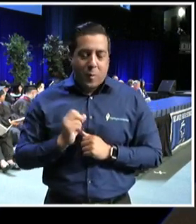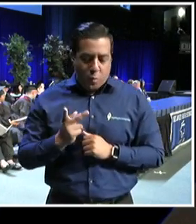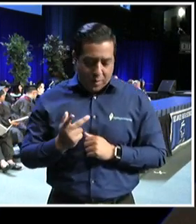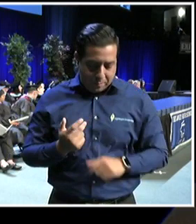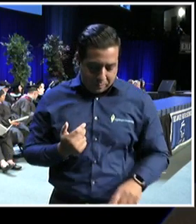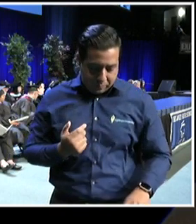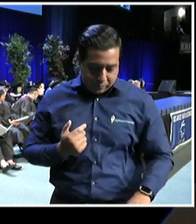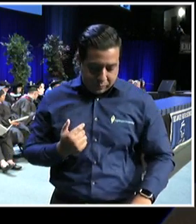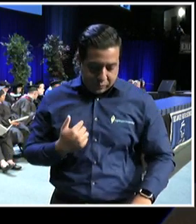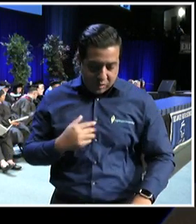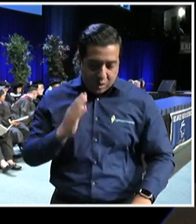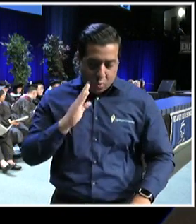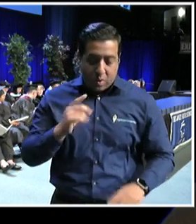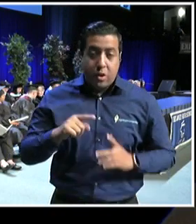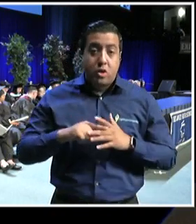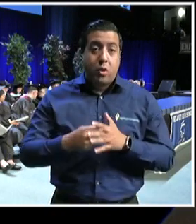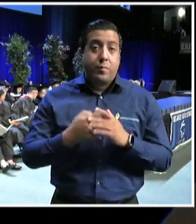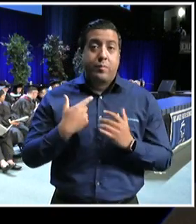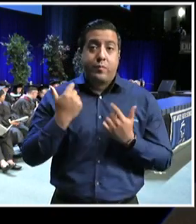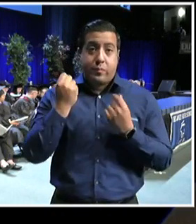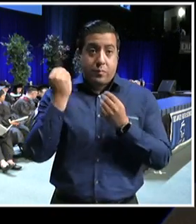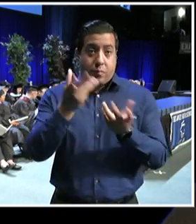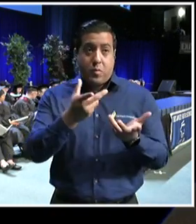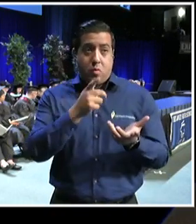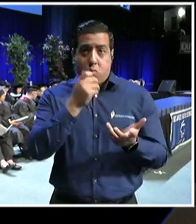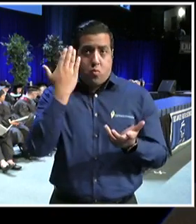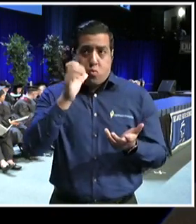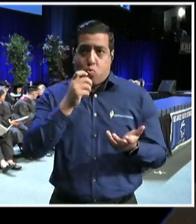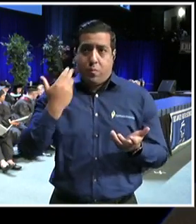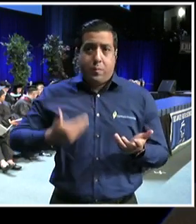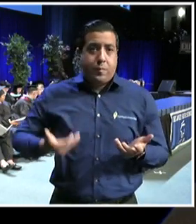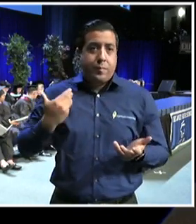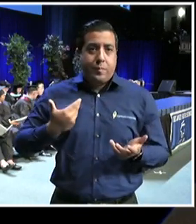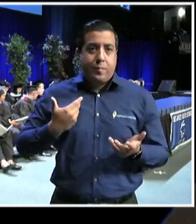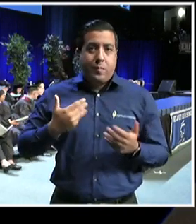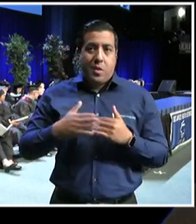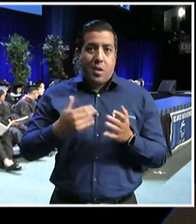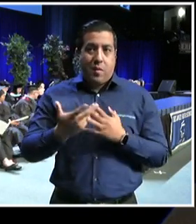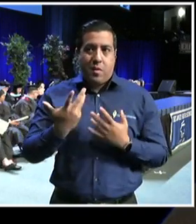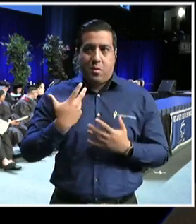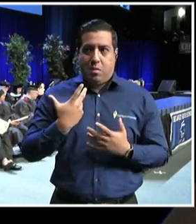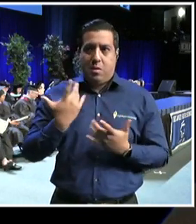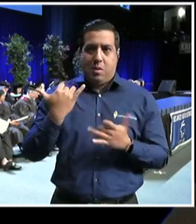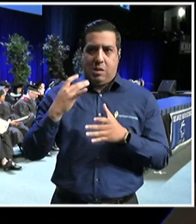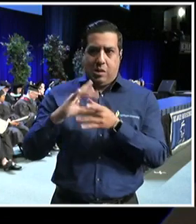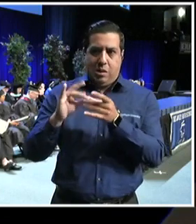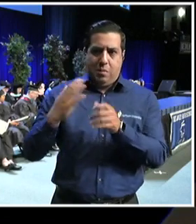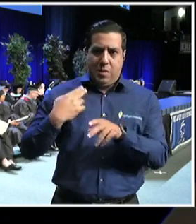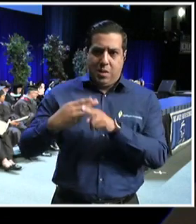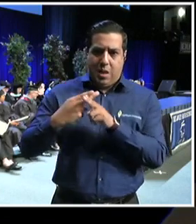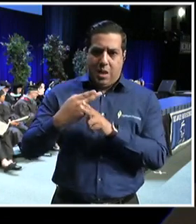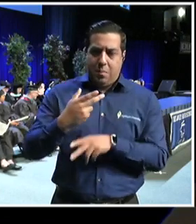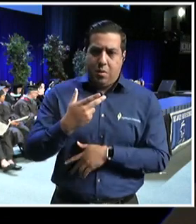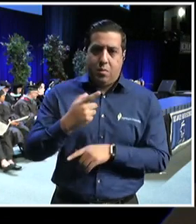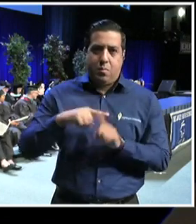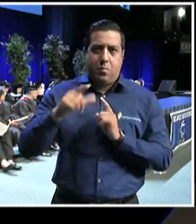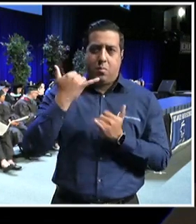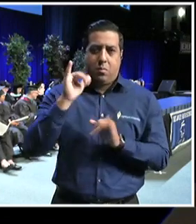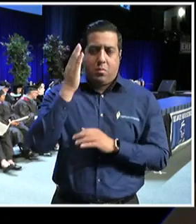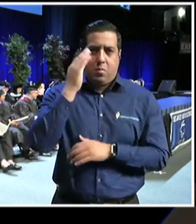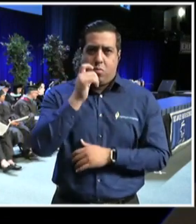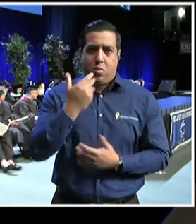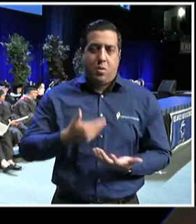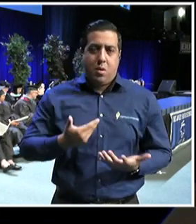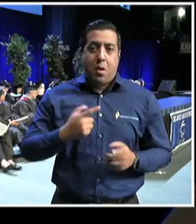So I'm going to start off with the fact that most of you don't know who I am, even though they just blasted my name through the mic. But for a